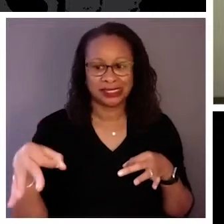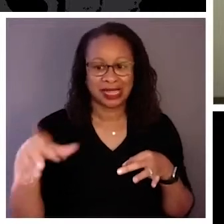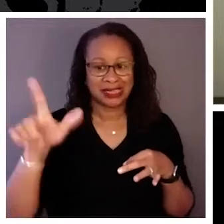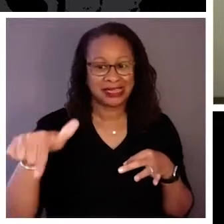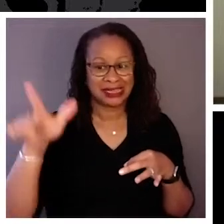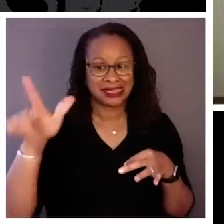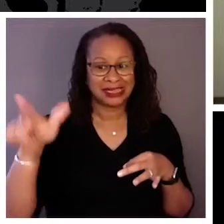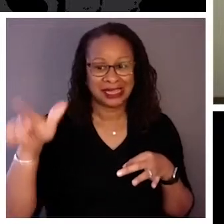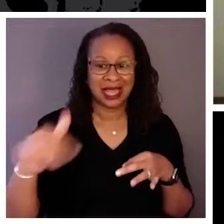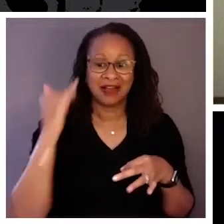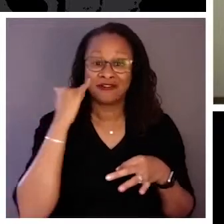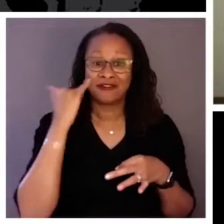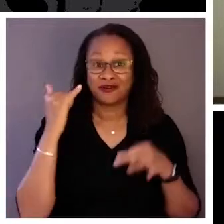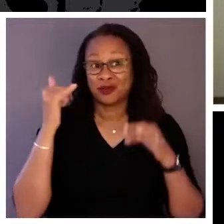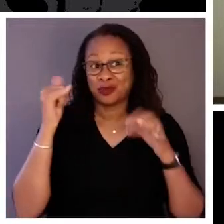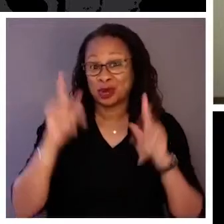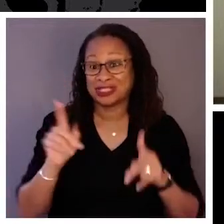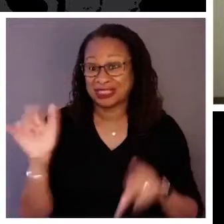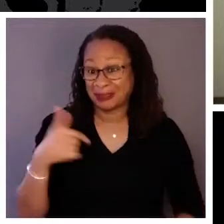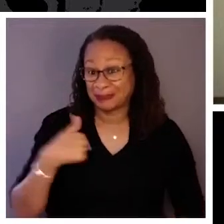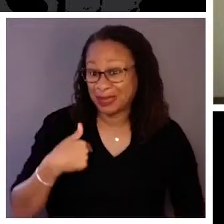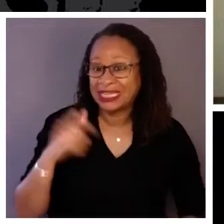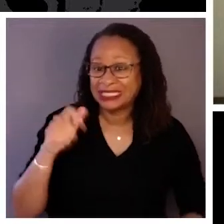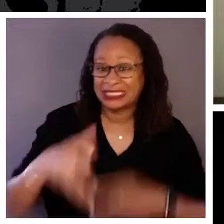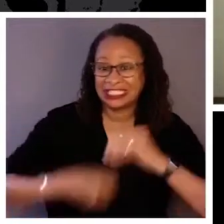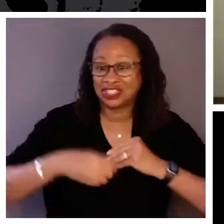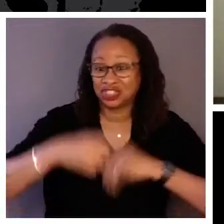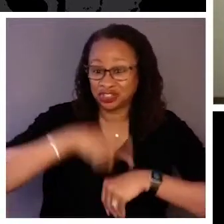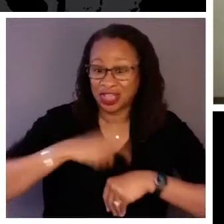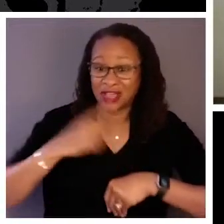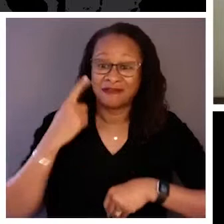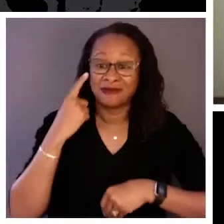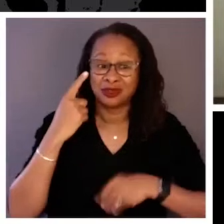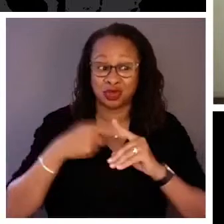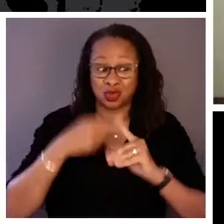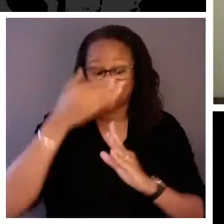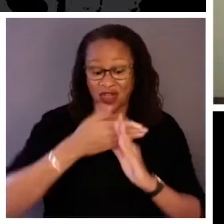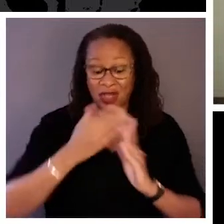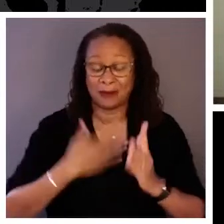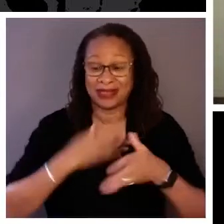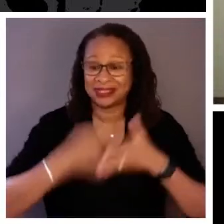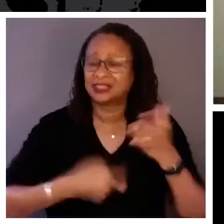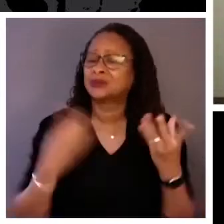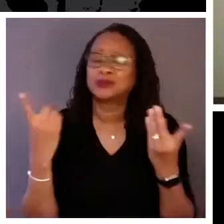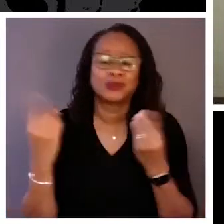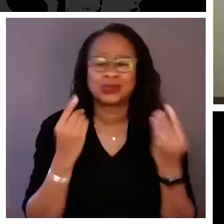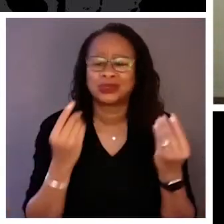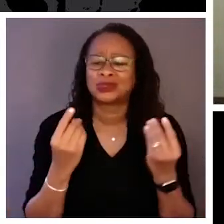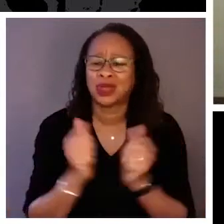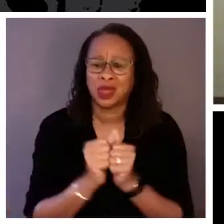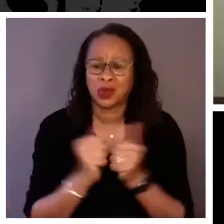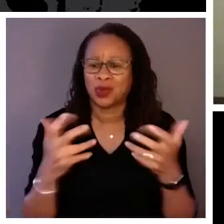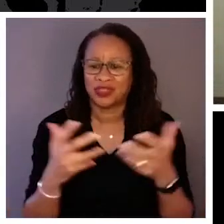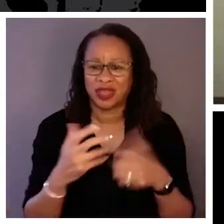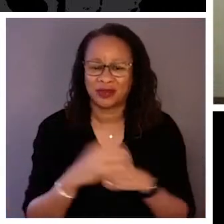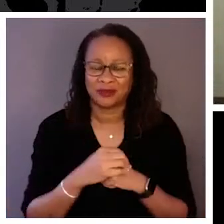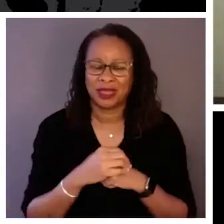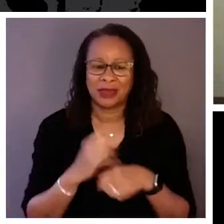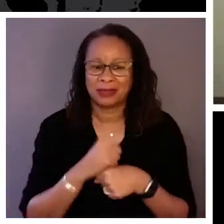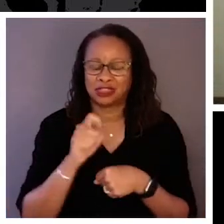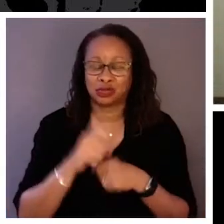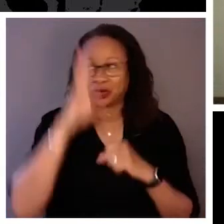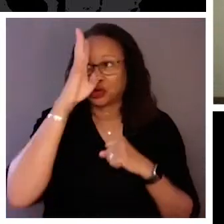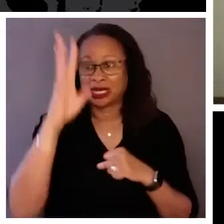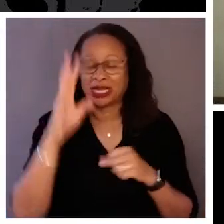little extra time to file our taxes, what do we do without making sure that we don't create some kind of